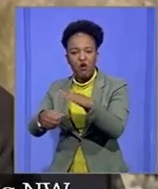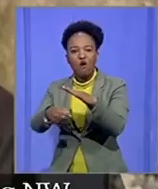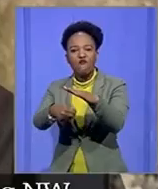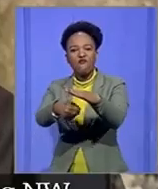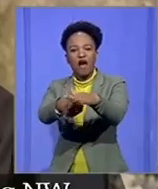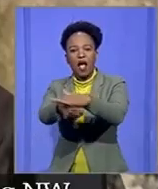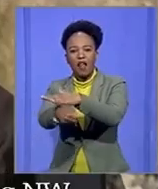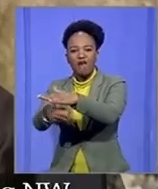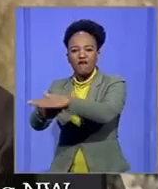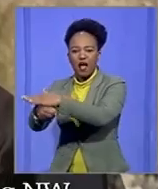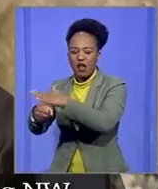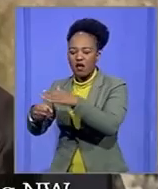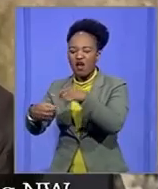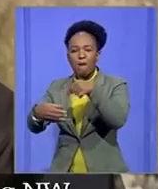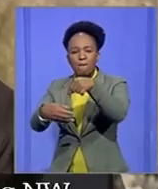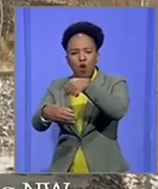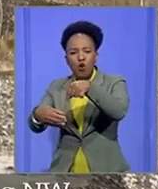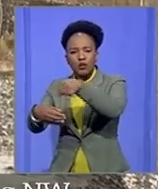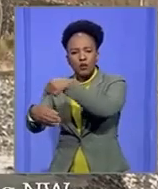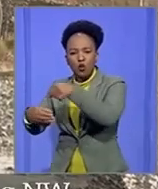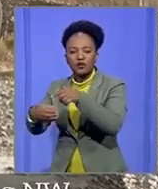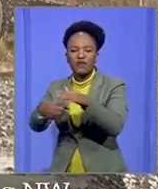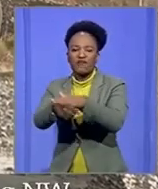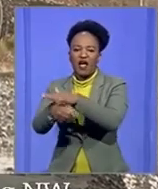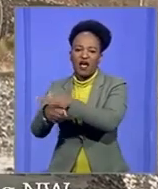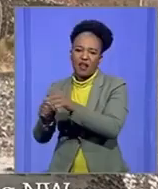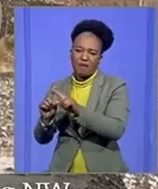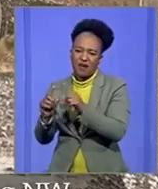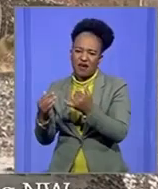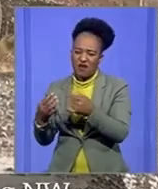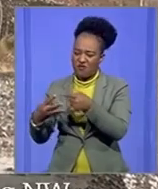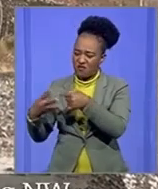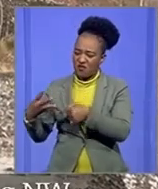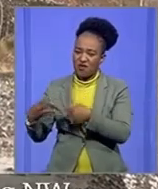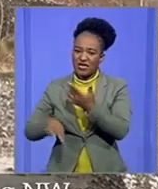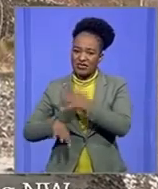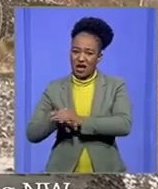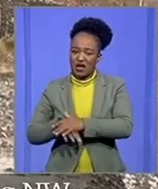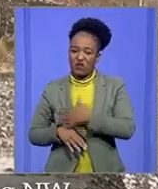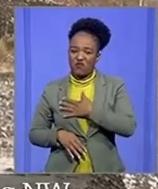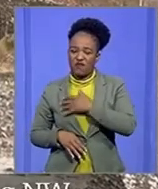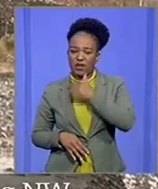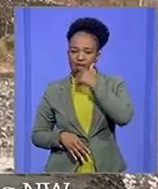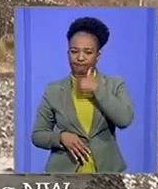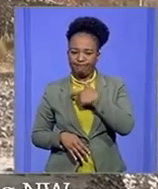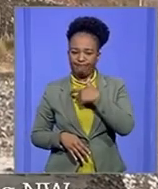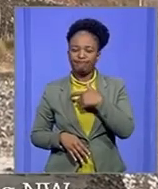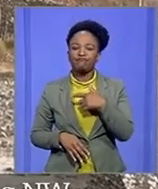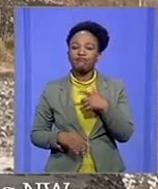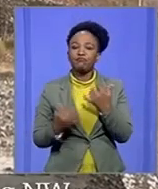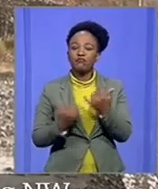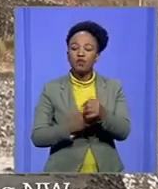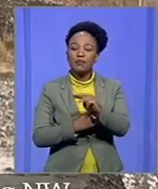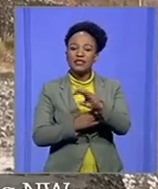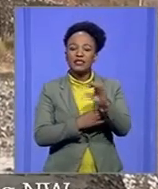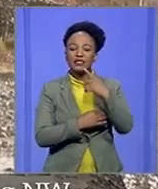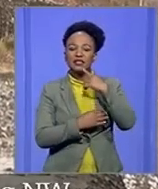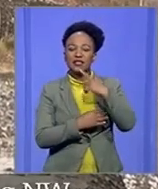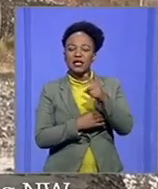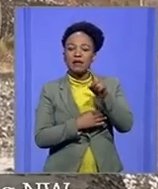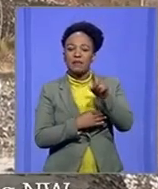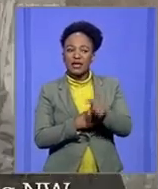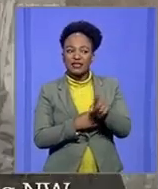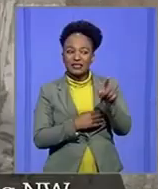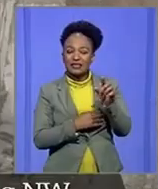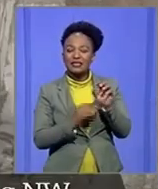go godimo ko pusong ya rona. Morago ga ketelo ya gago mo lefelong leno, Mokhuduthamaga Morweng a re batla buisana le Lefapha la Bosetšhaba la